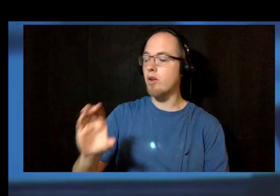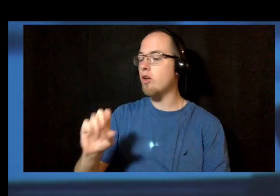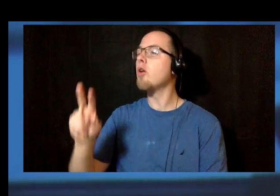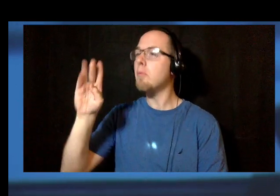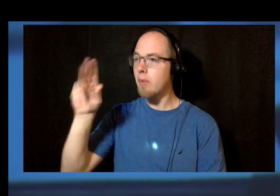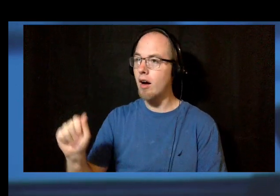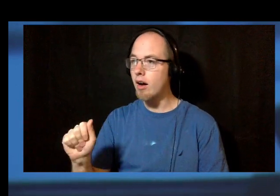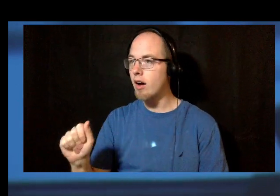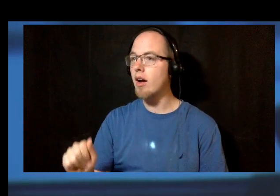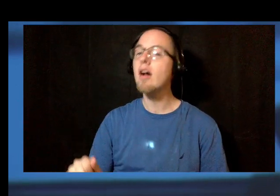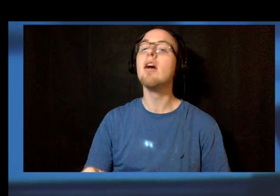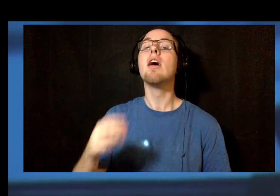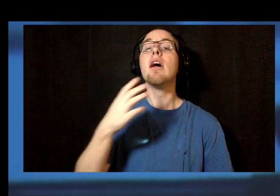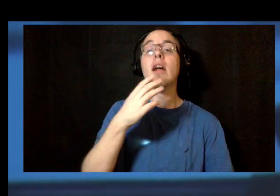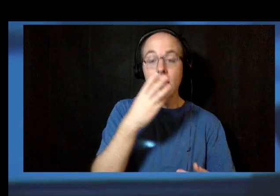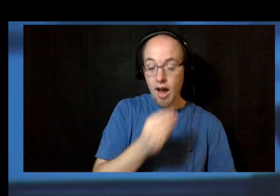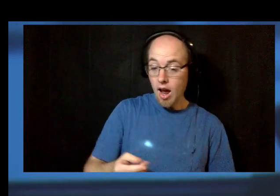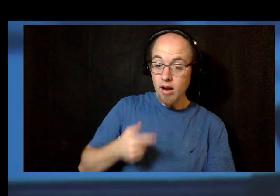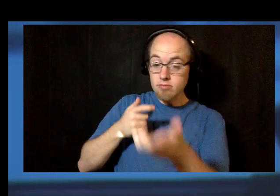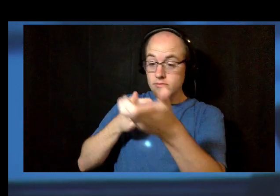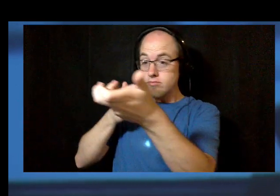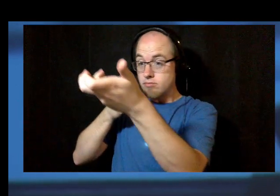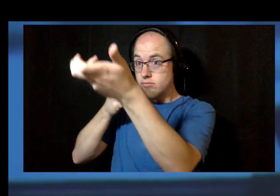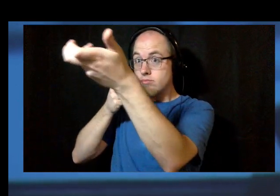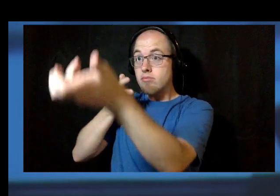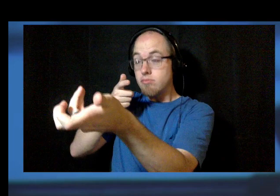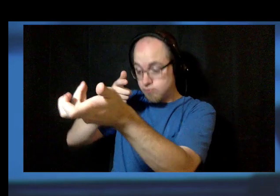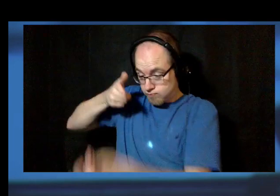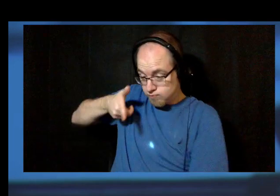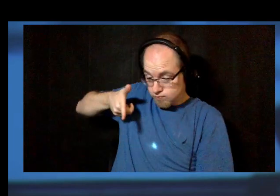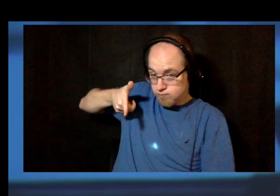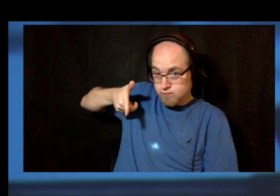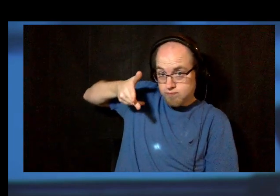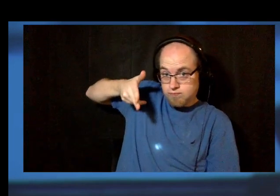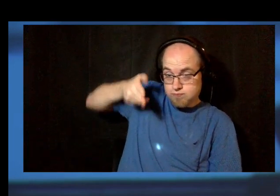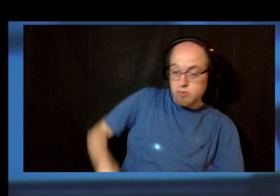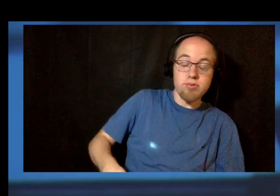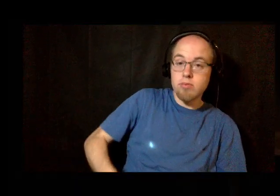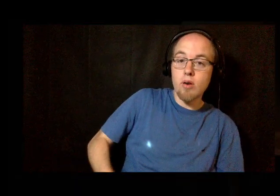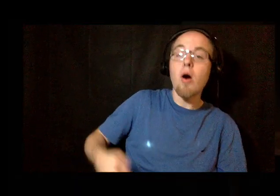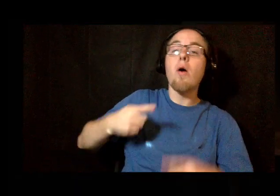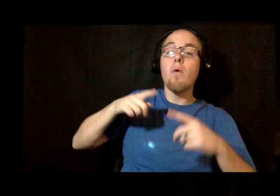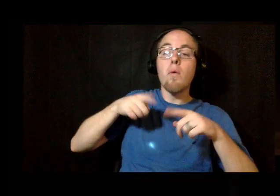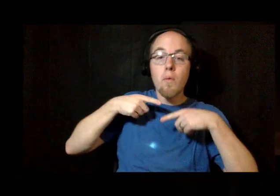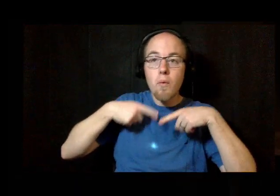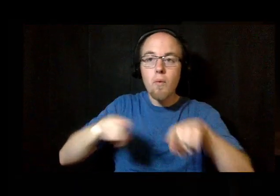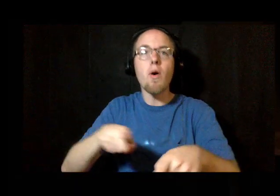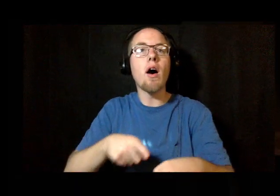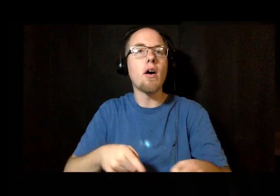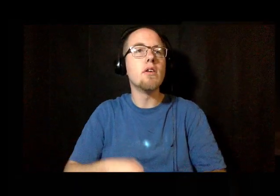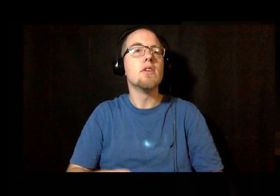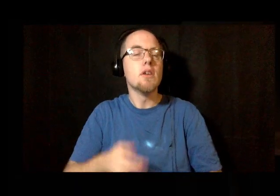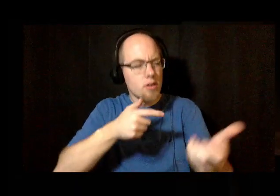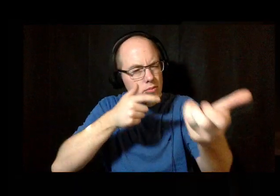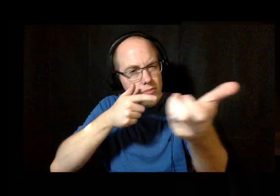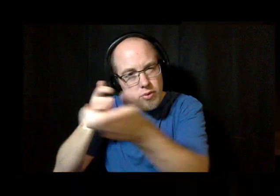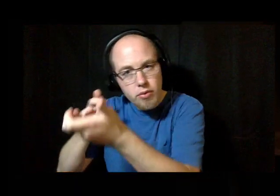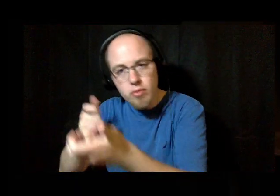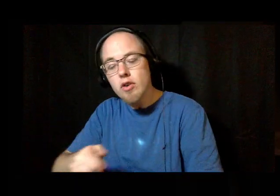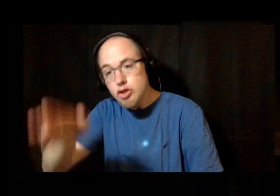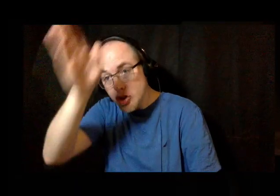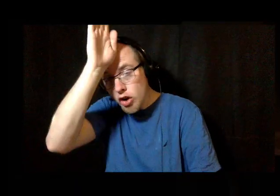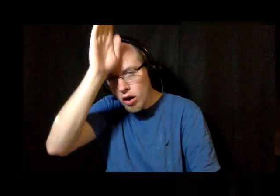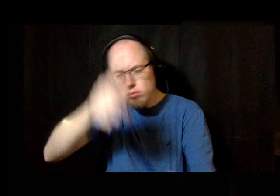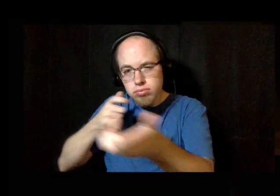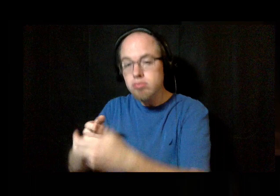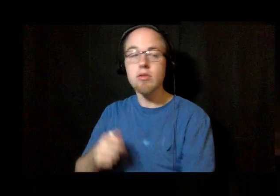the leg whilst aiming at a shark. Cheated on his wife, got divorced, married